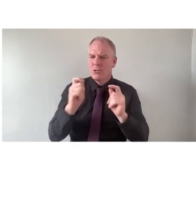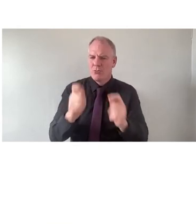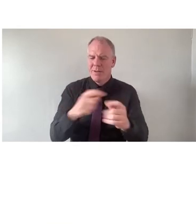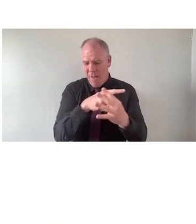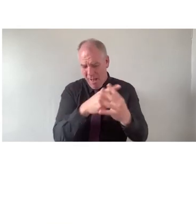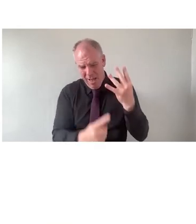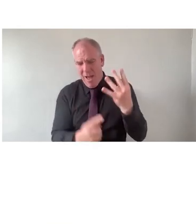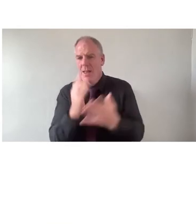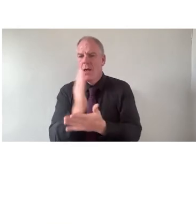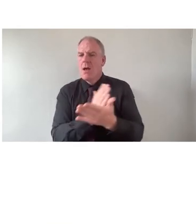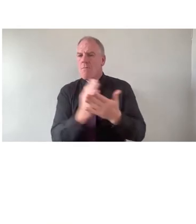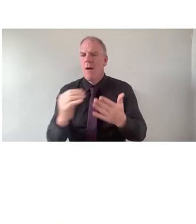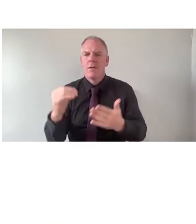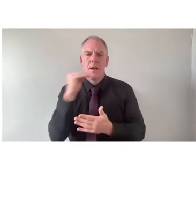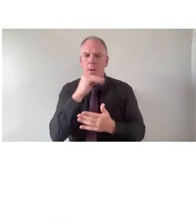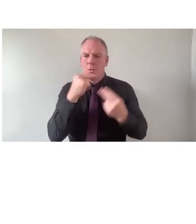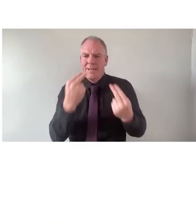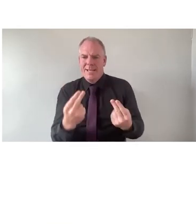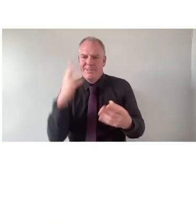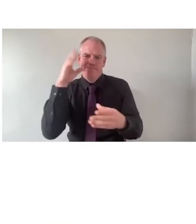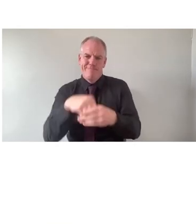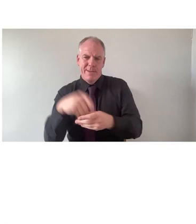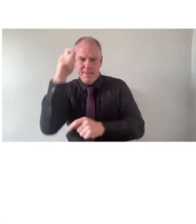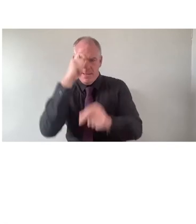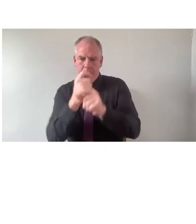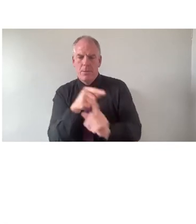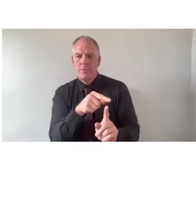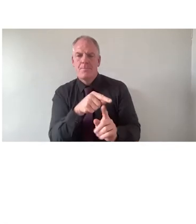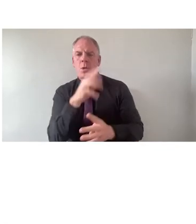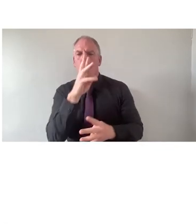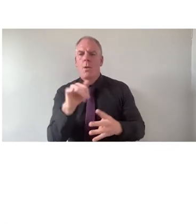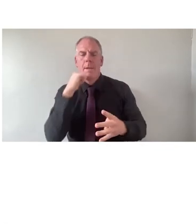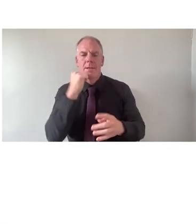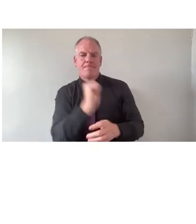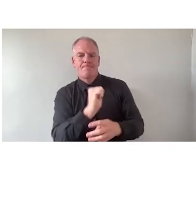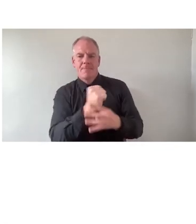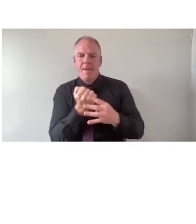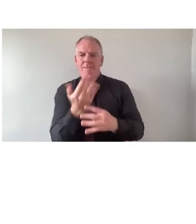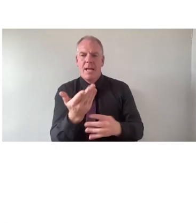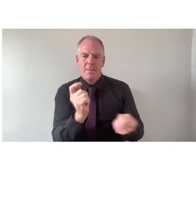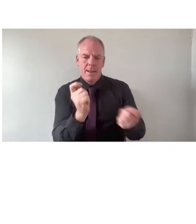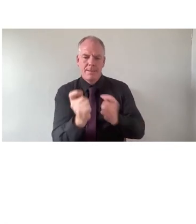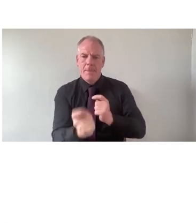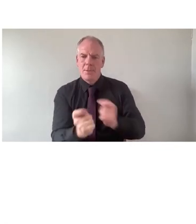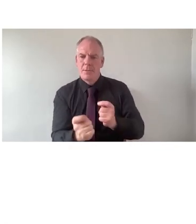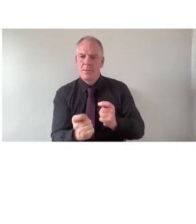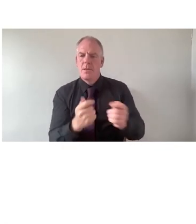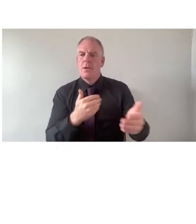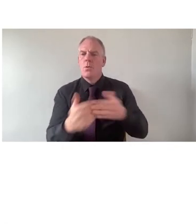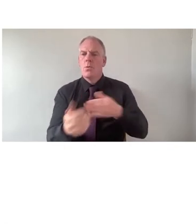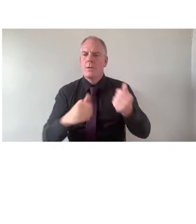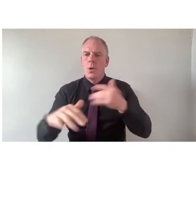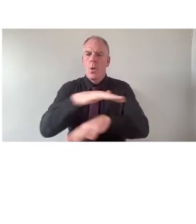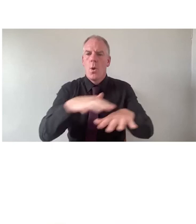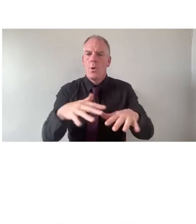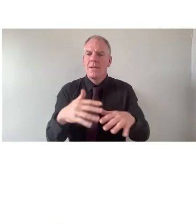important factors that we need to take into account, because the availability to adapt to what are the local skills